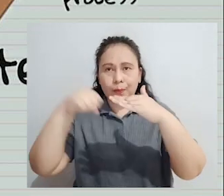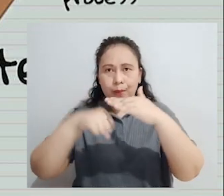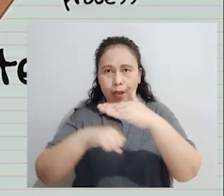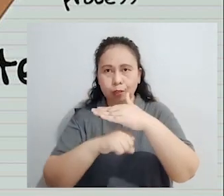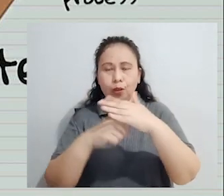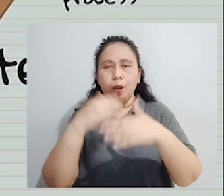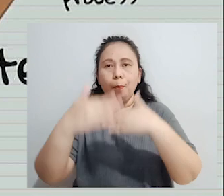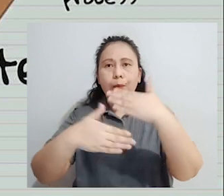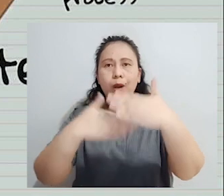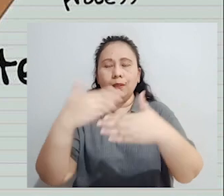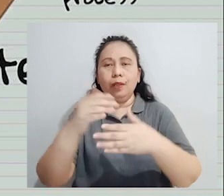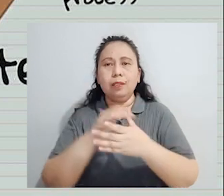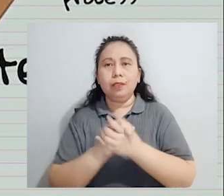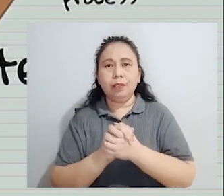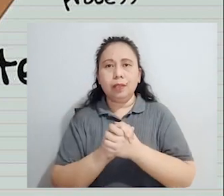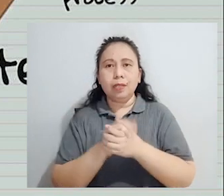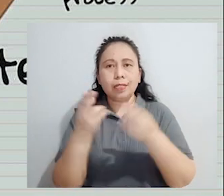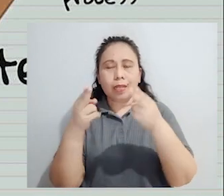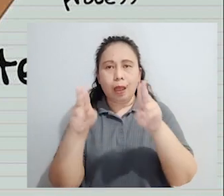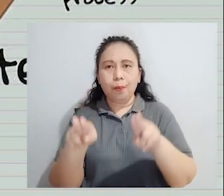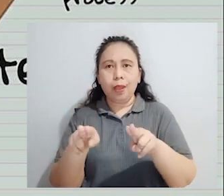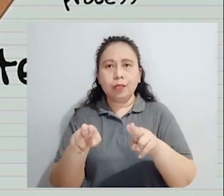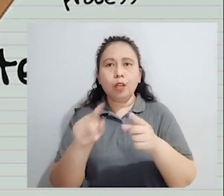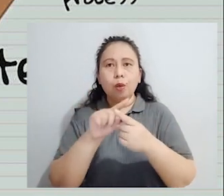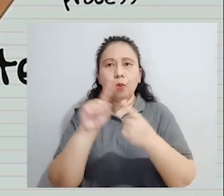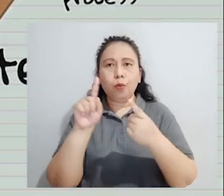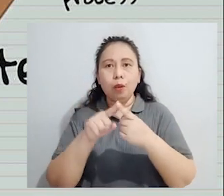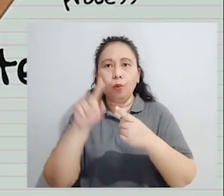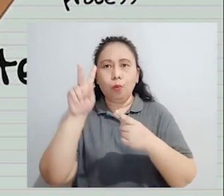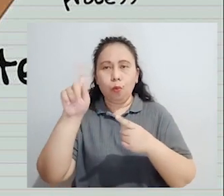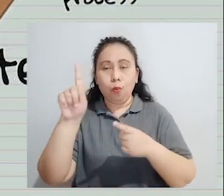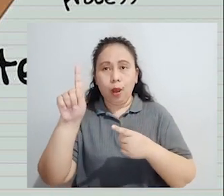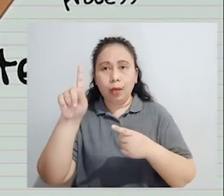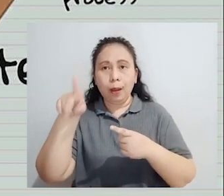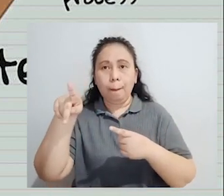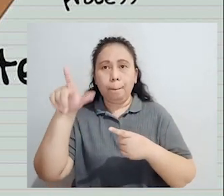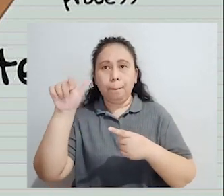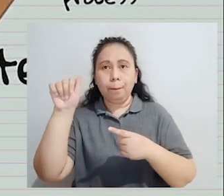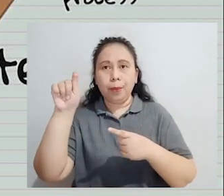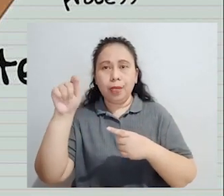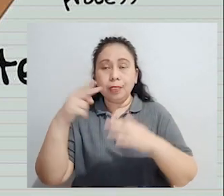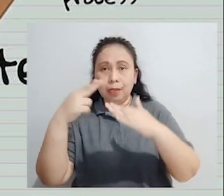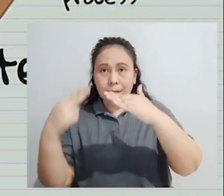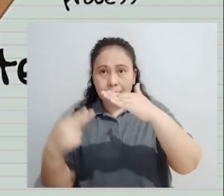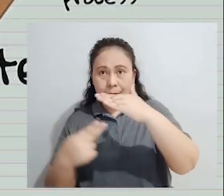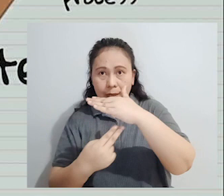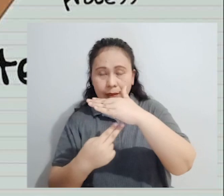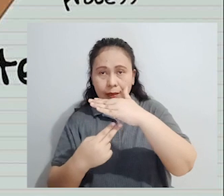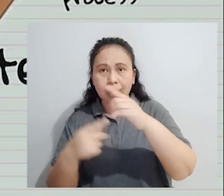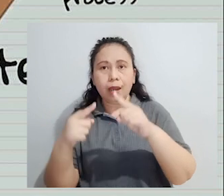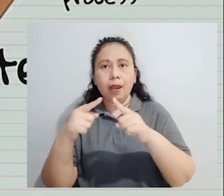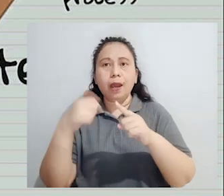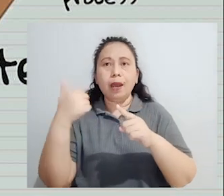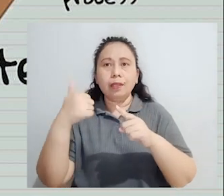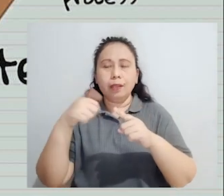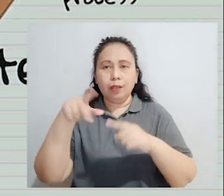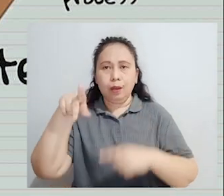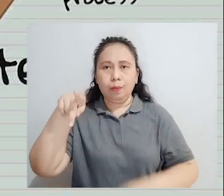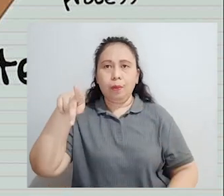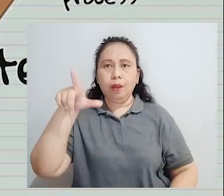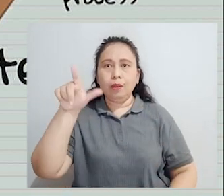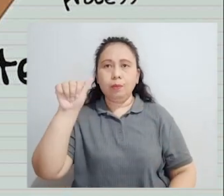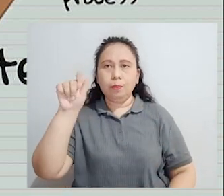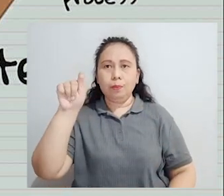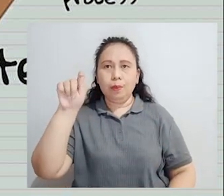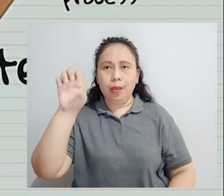process. This happens when one plate slides under another plate going towards the